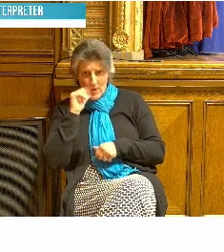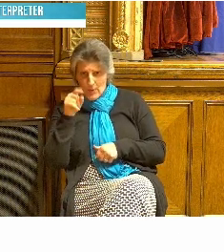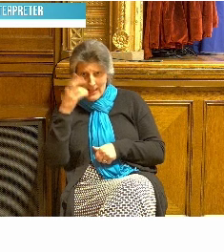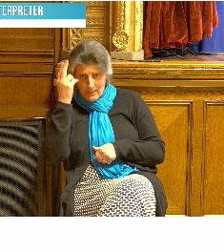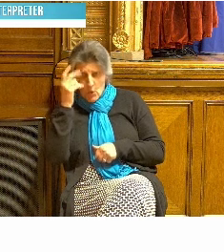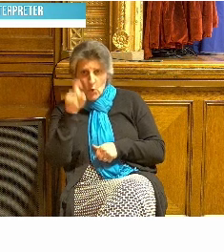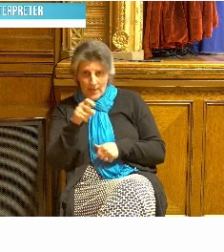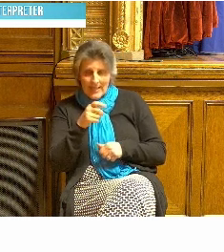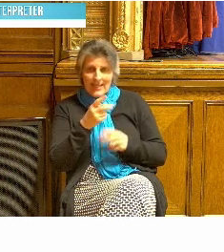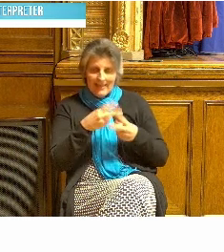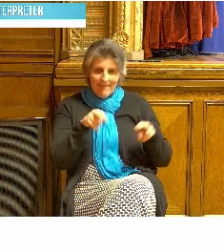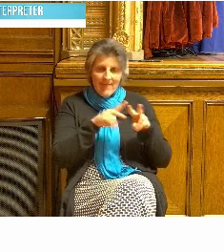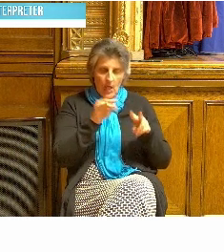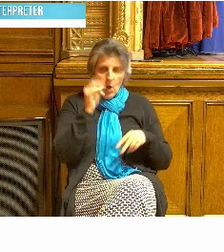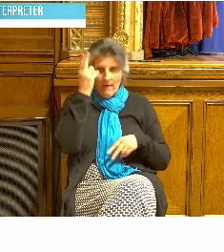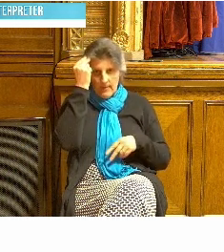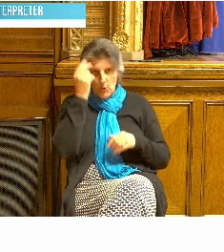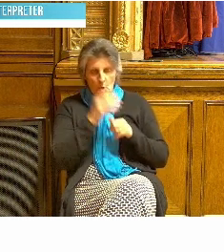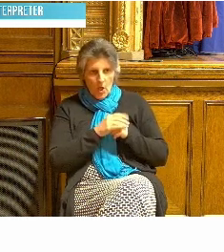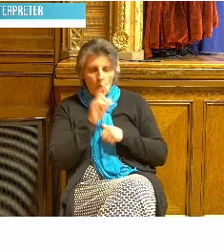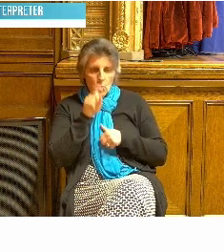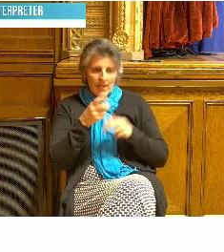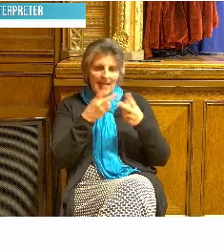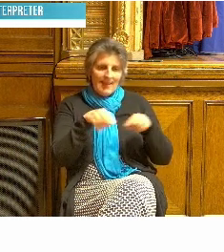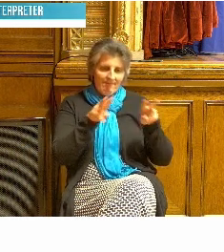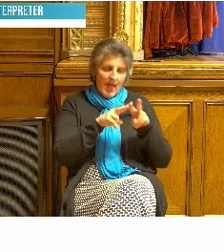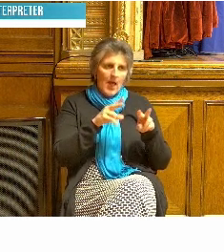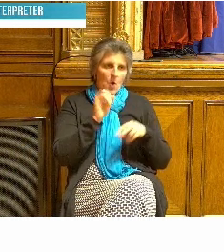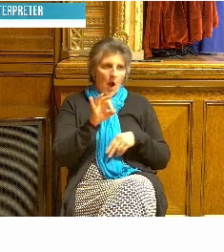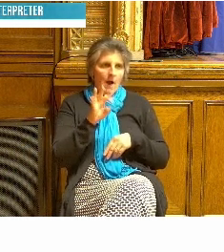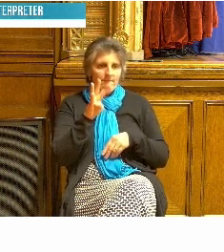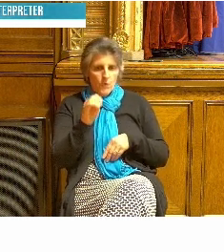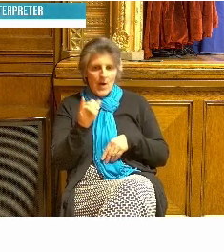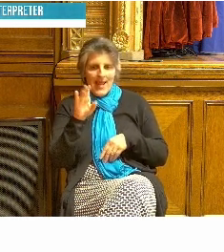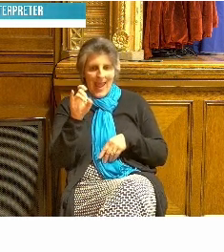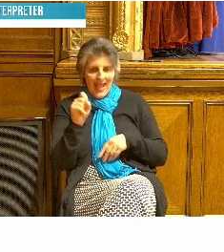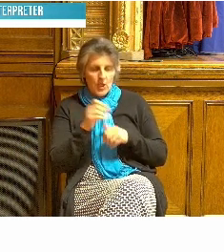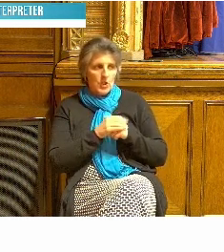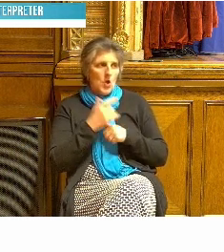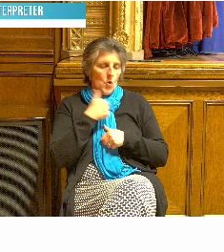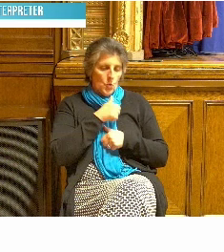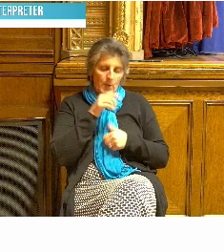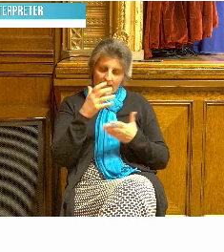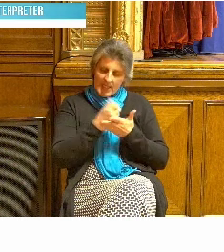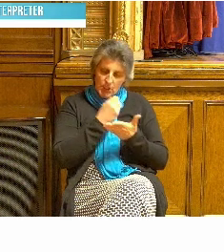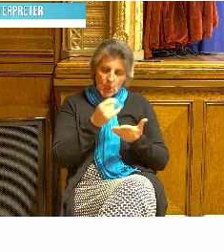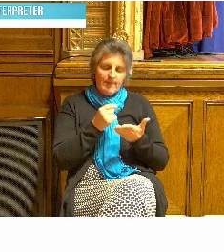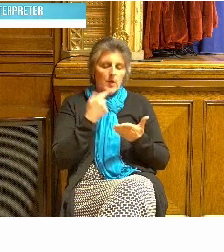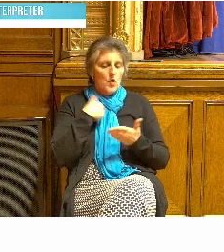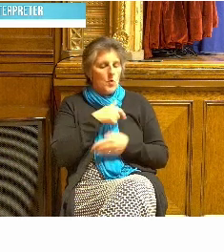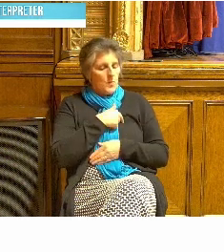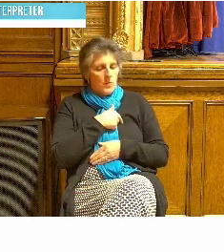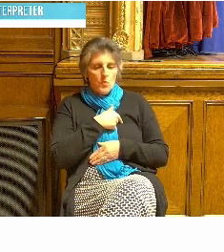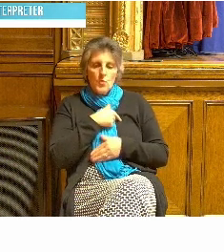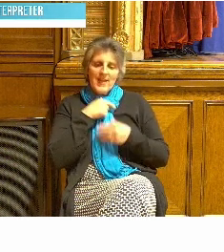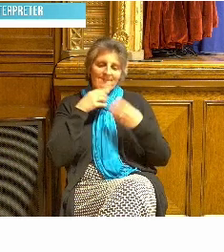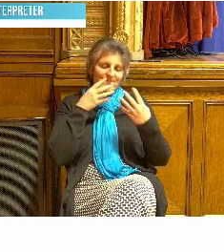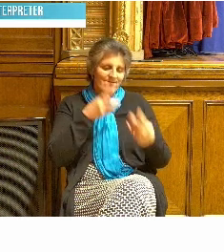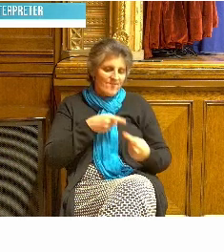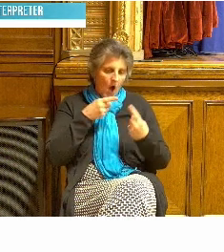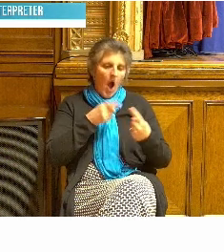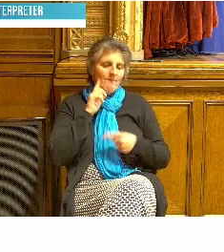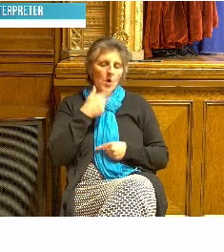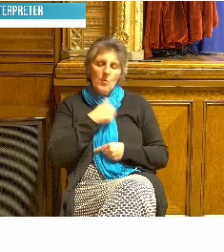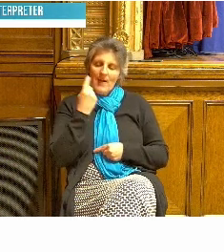mule. We need the value of the mule. We need the value of 40 acres. We deserve it. We've fought for it, and